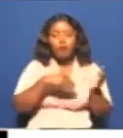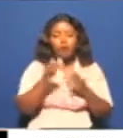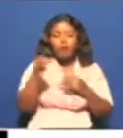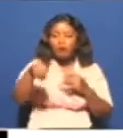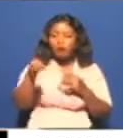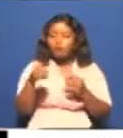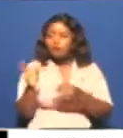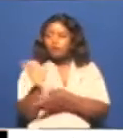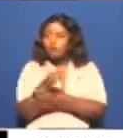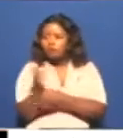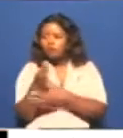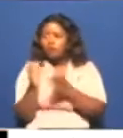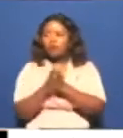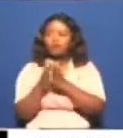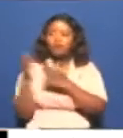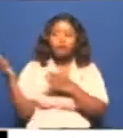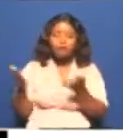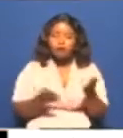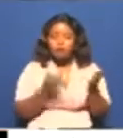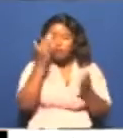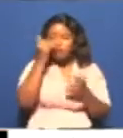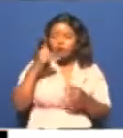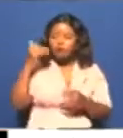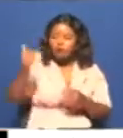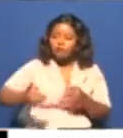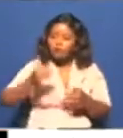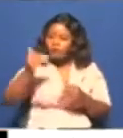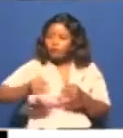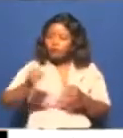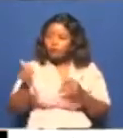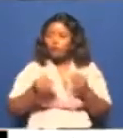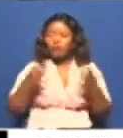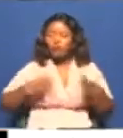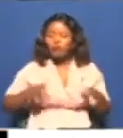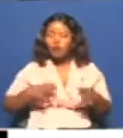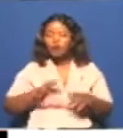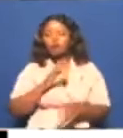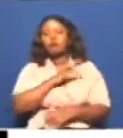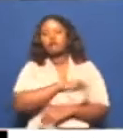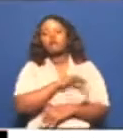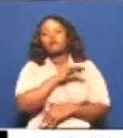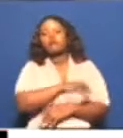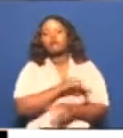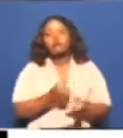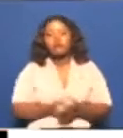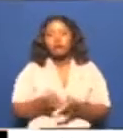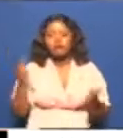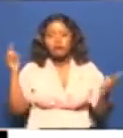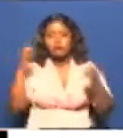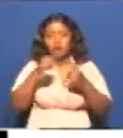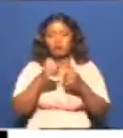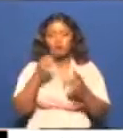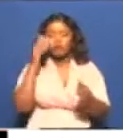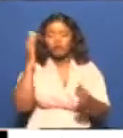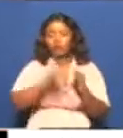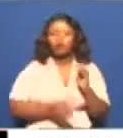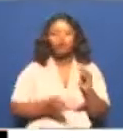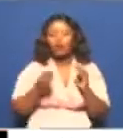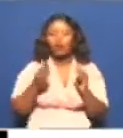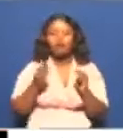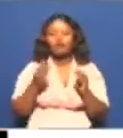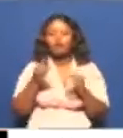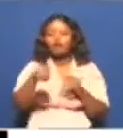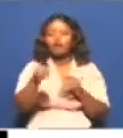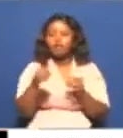Ili kila wakati, watu waeze kujimudu kimaisha. The devolved unit intend to curb illegal fishing and undertake massive restocking